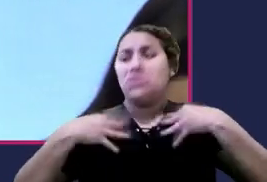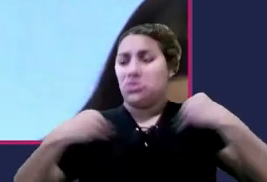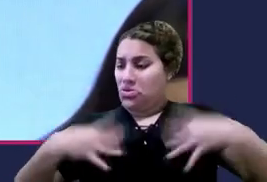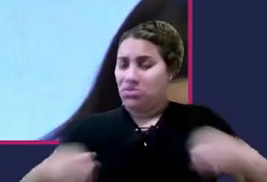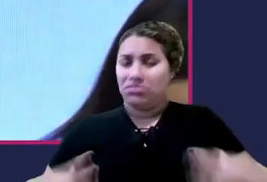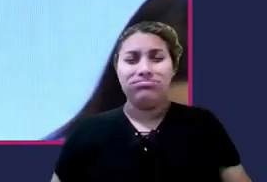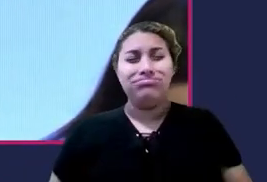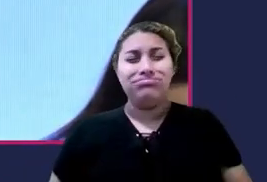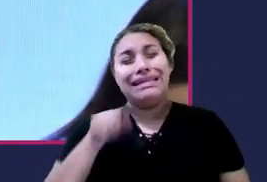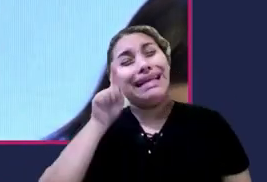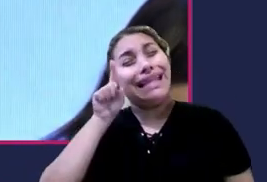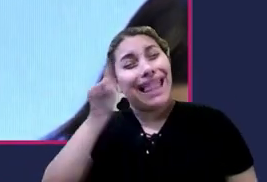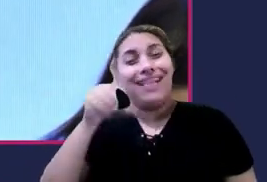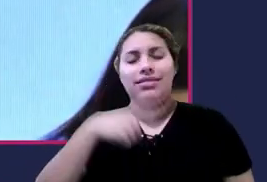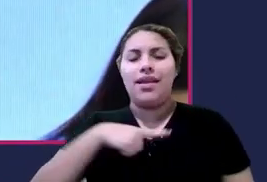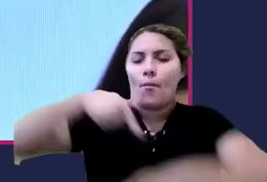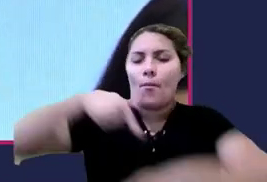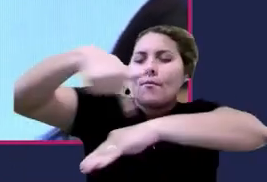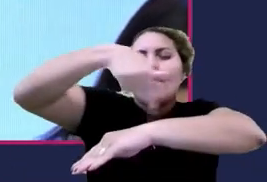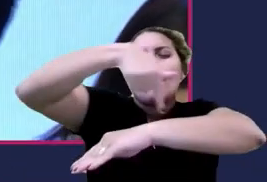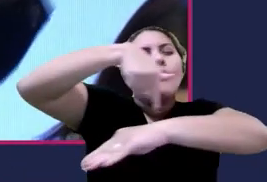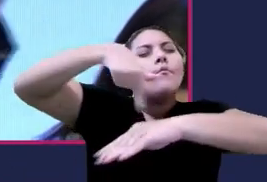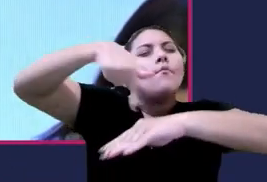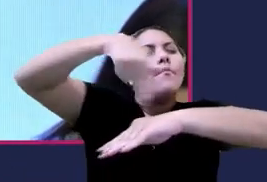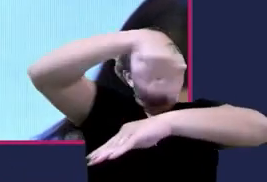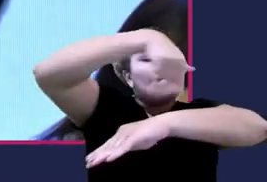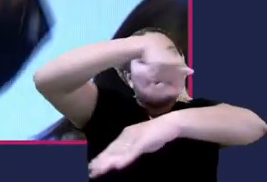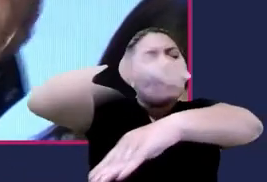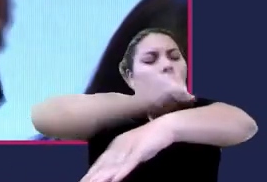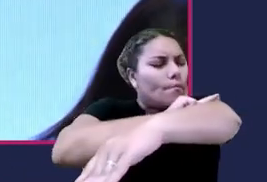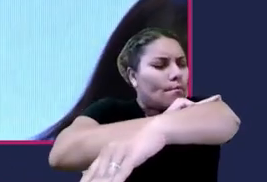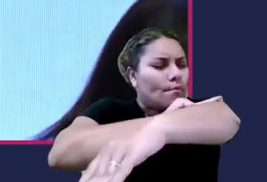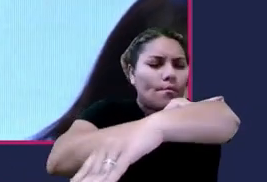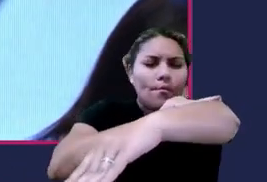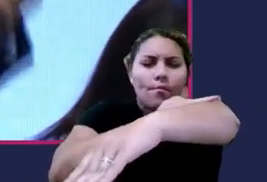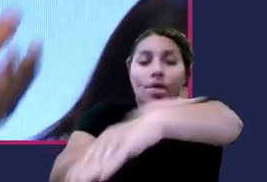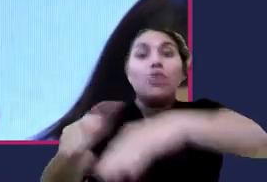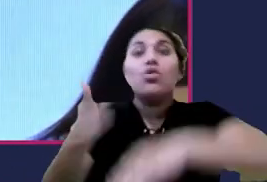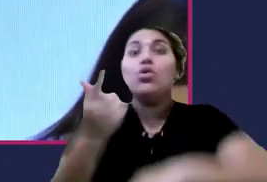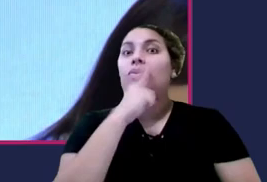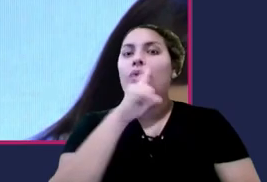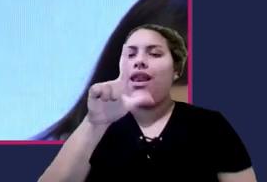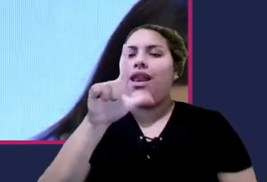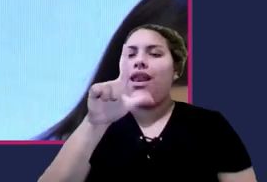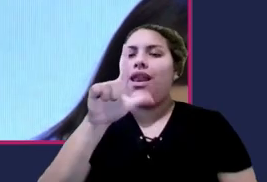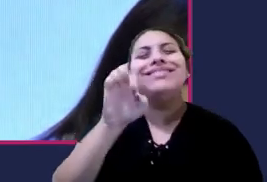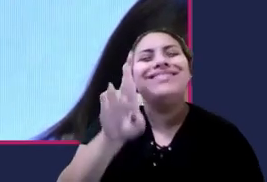which is the only one available in the public healthcare system,